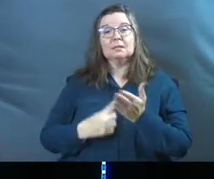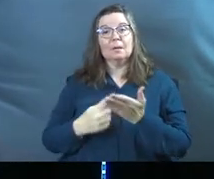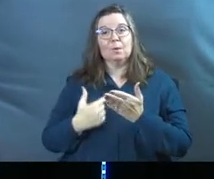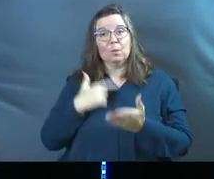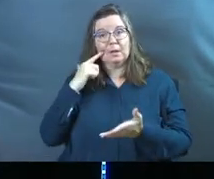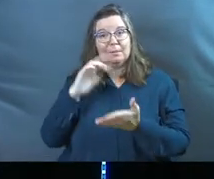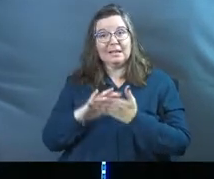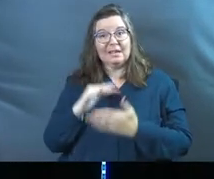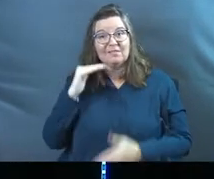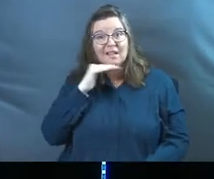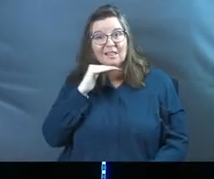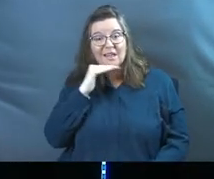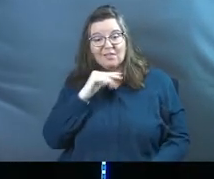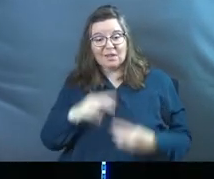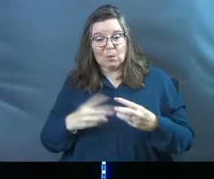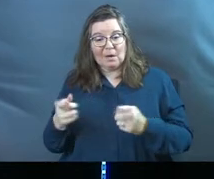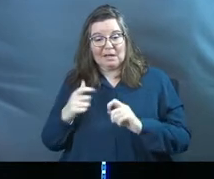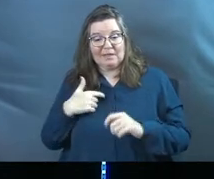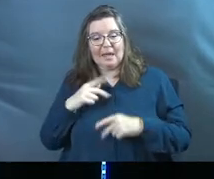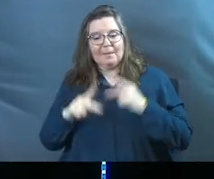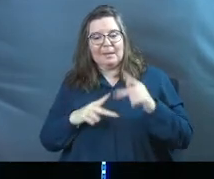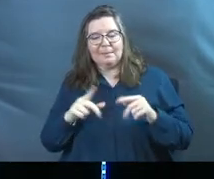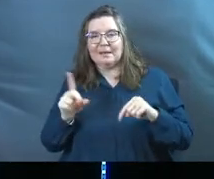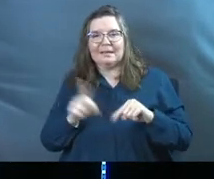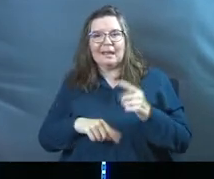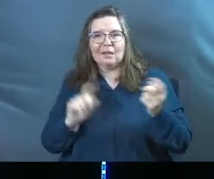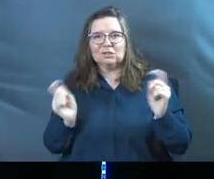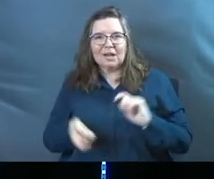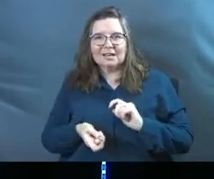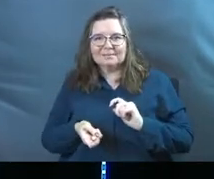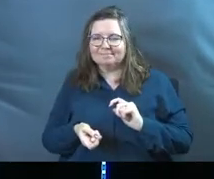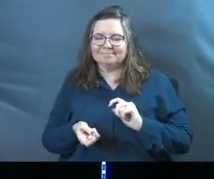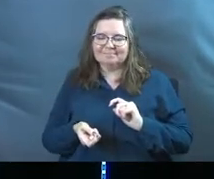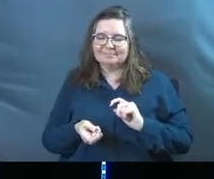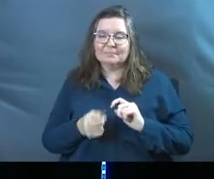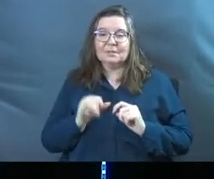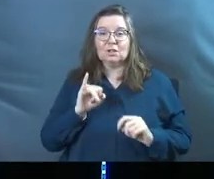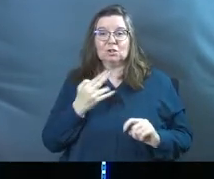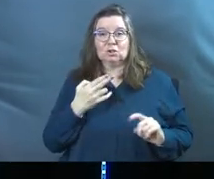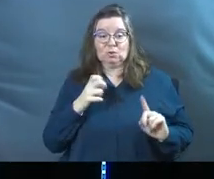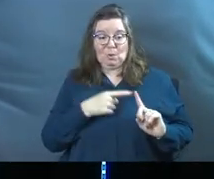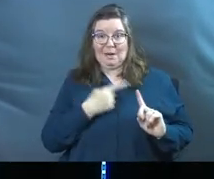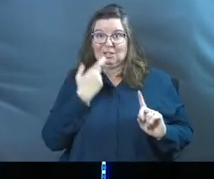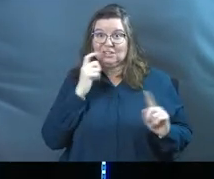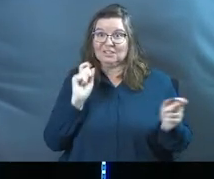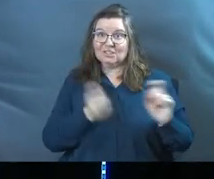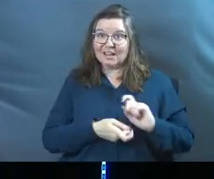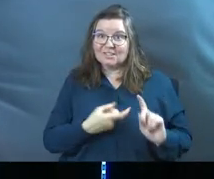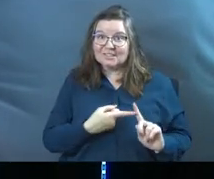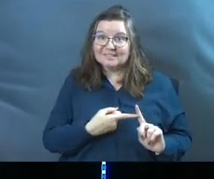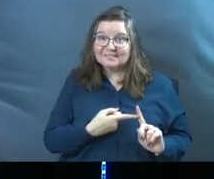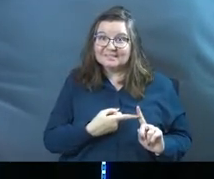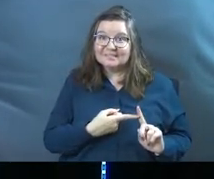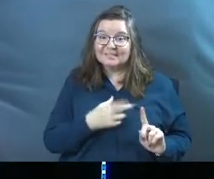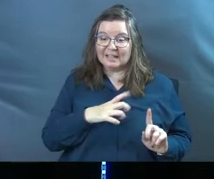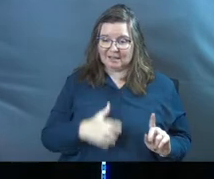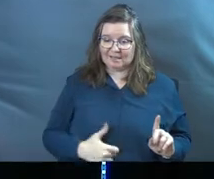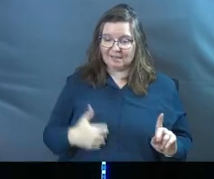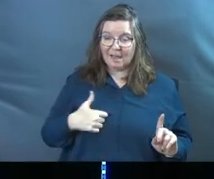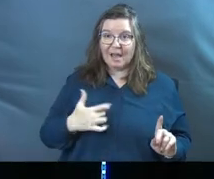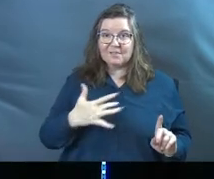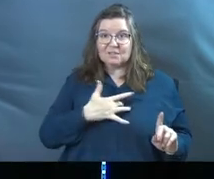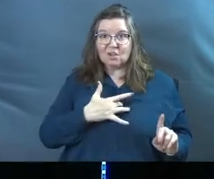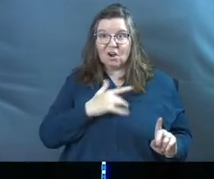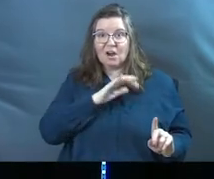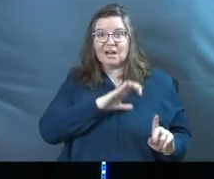Sometimes we believe the lie that this world gives us that people cannot change. Judah just changed. His life, his